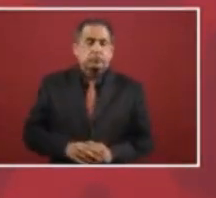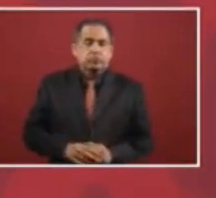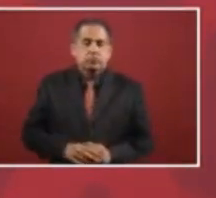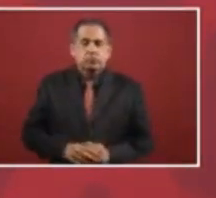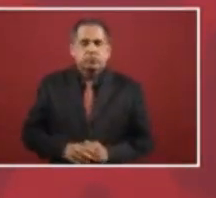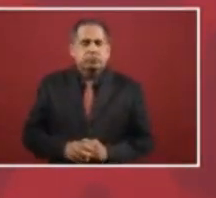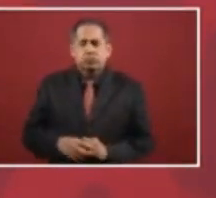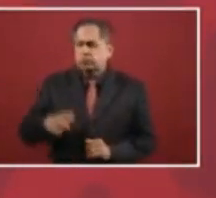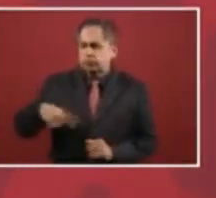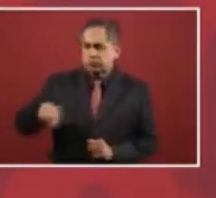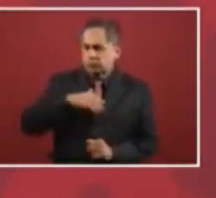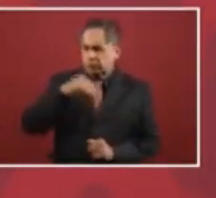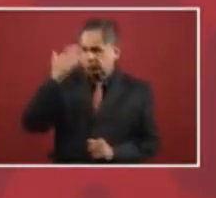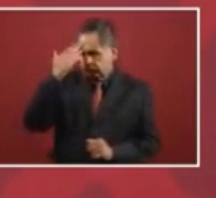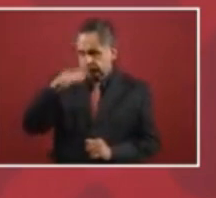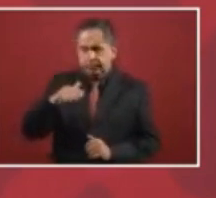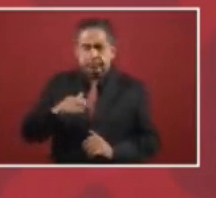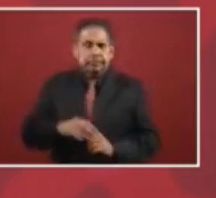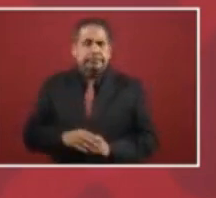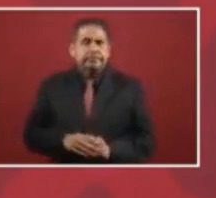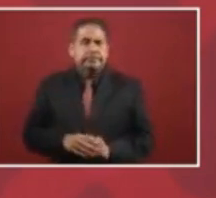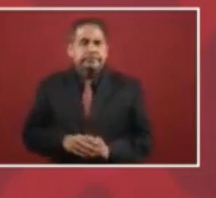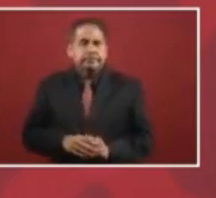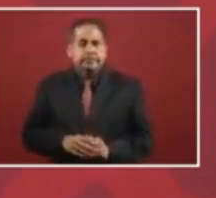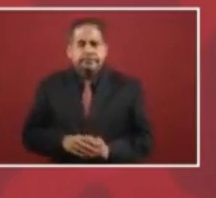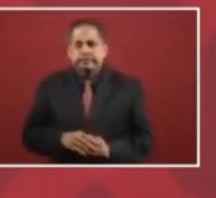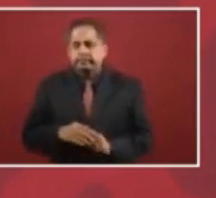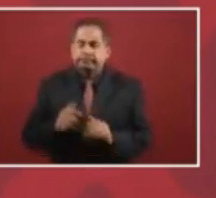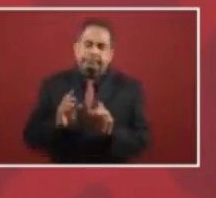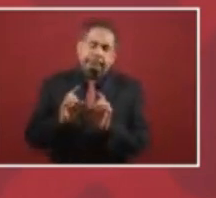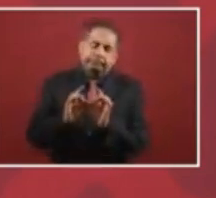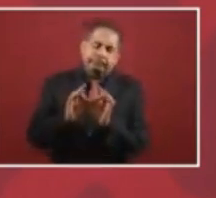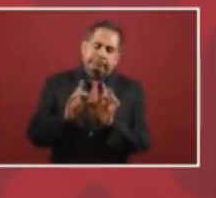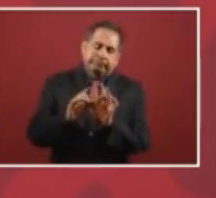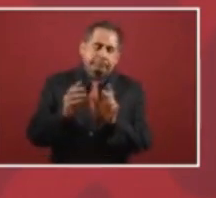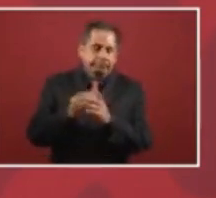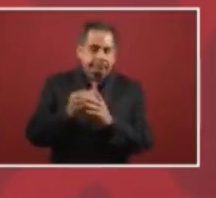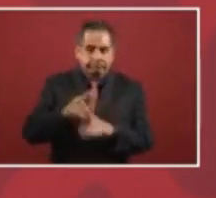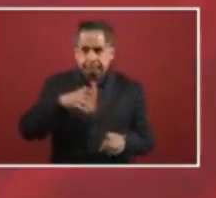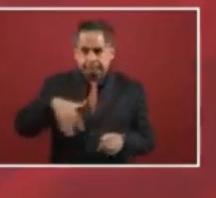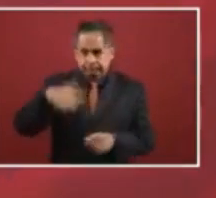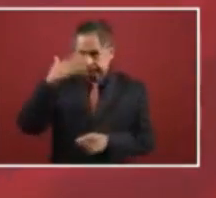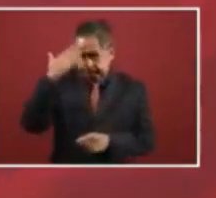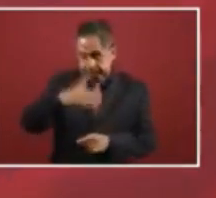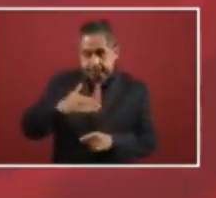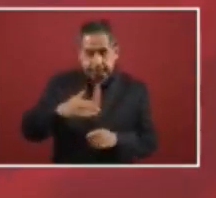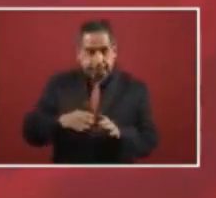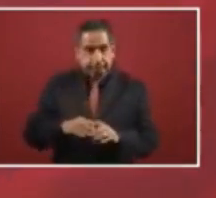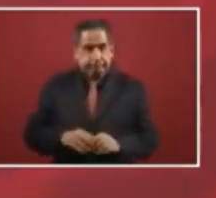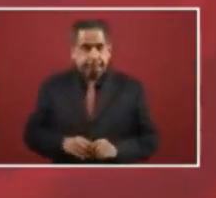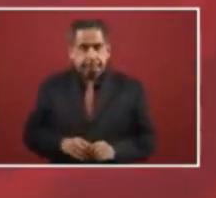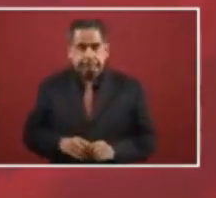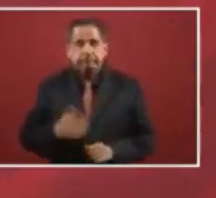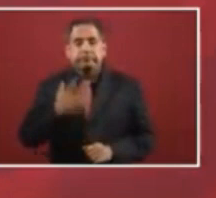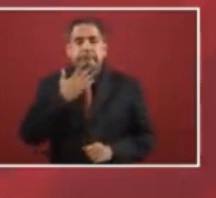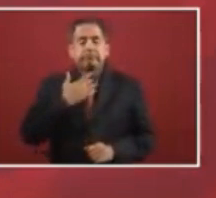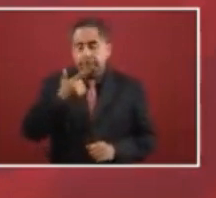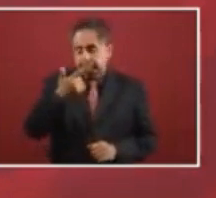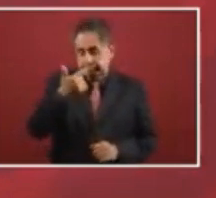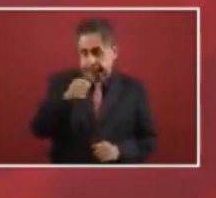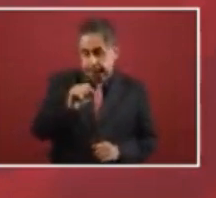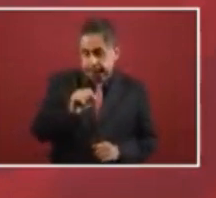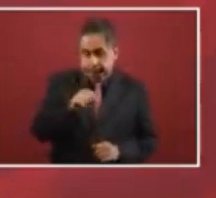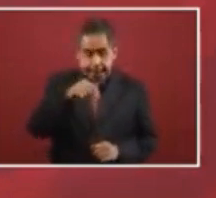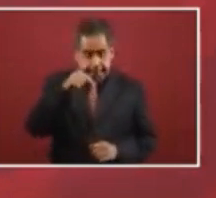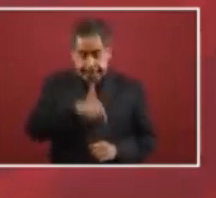agreement that we've come to here, which is public dominion, due to very special